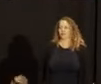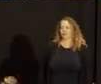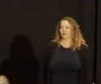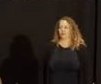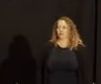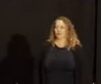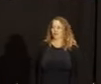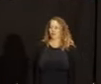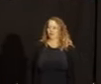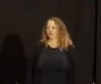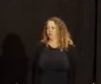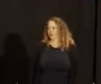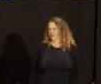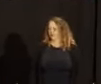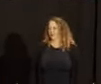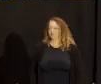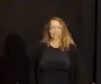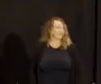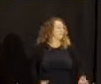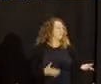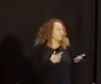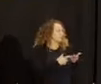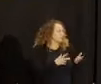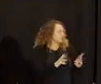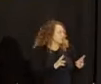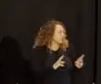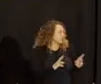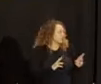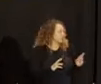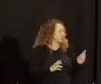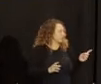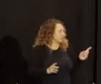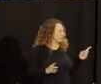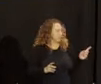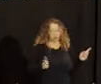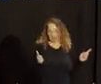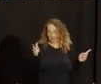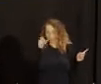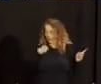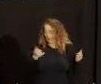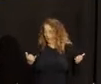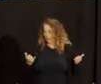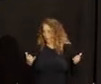He has to turn. He's tweaking it. Are you all able to hear me now?